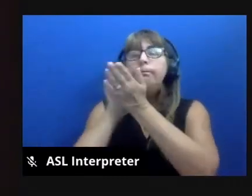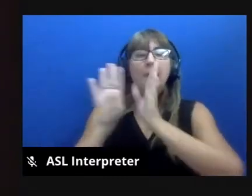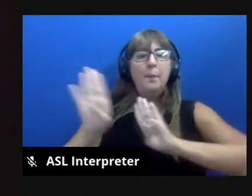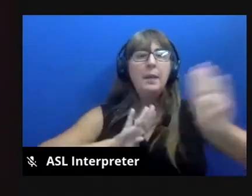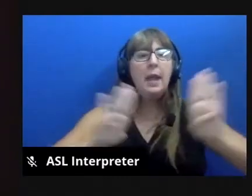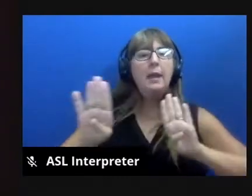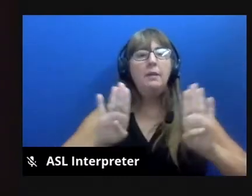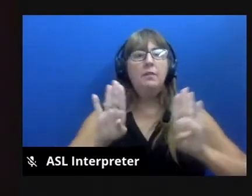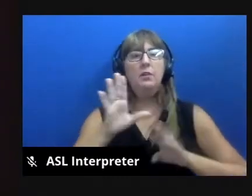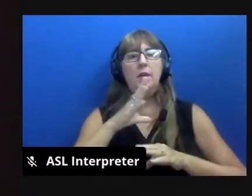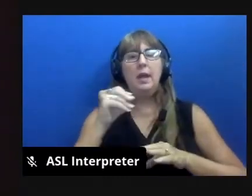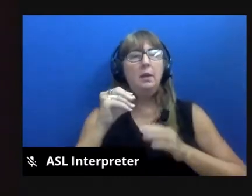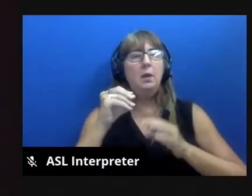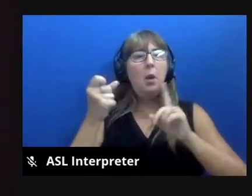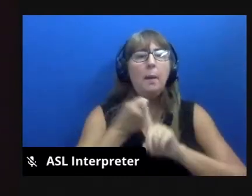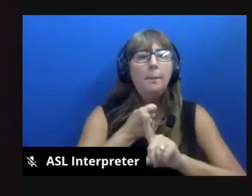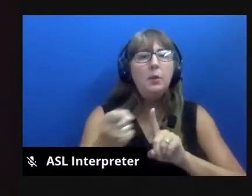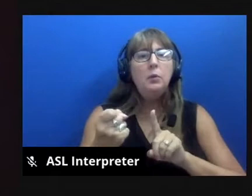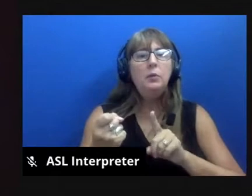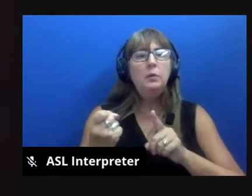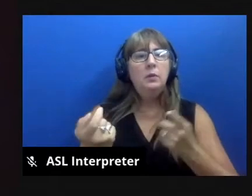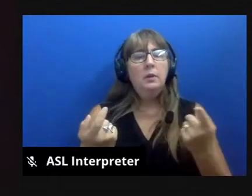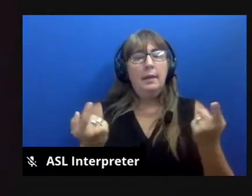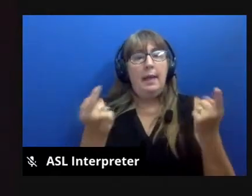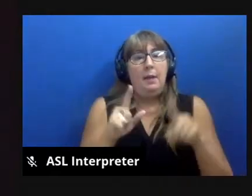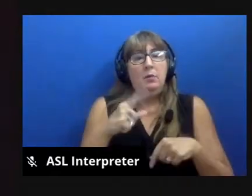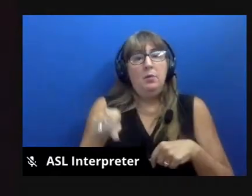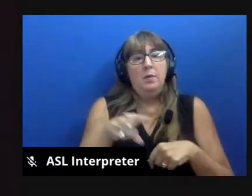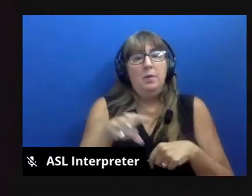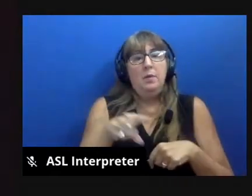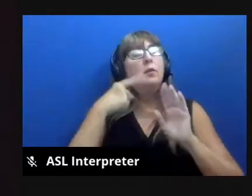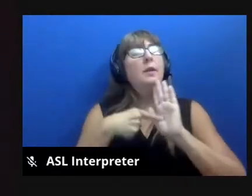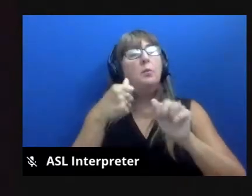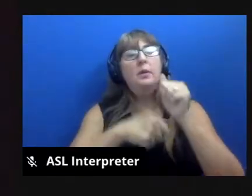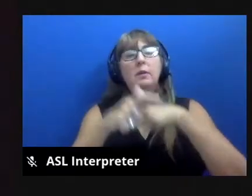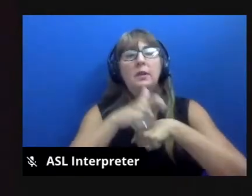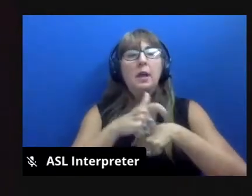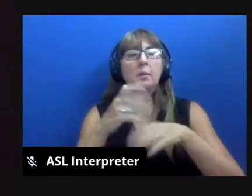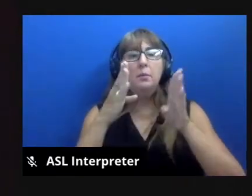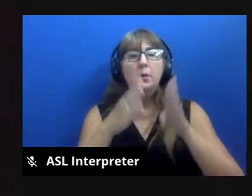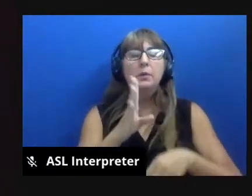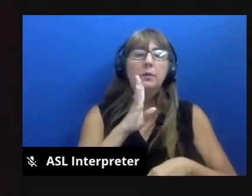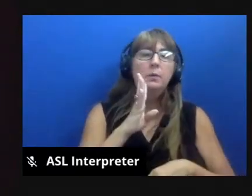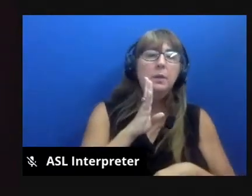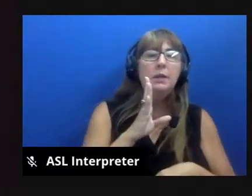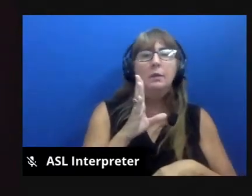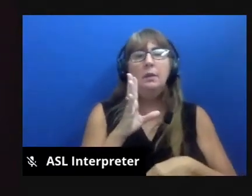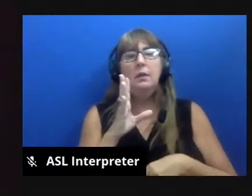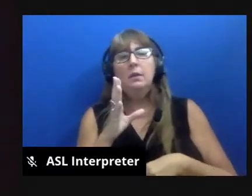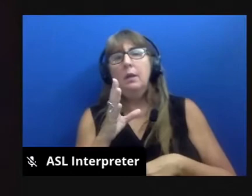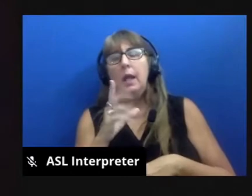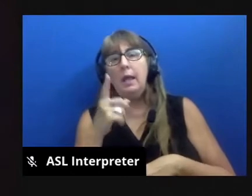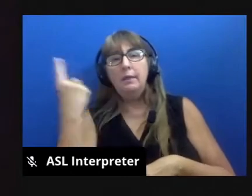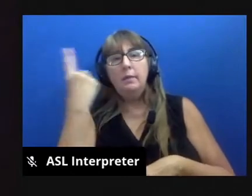that's coming at them. So for example, if every time a young person speaks up, they get shamed and humiliated, they're going to figure out,